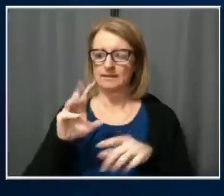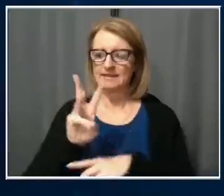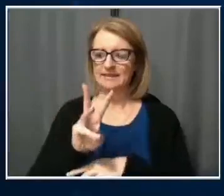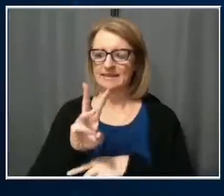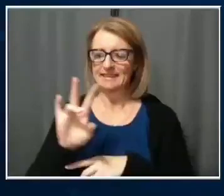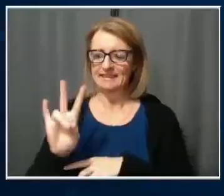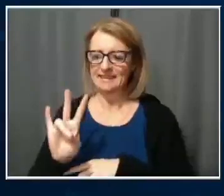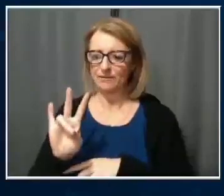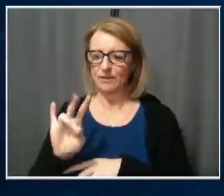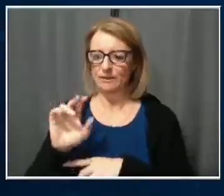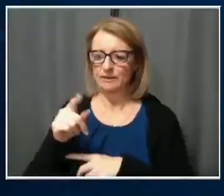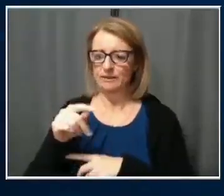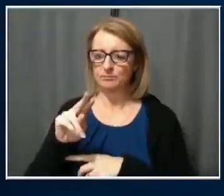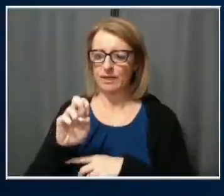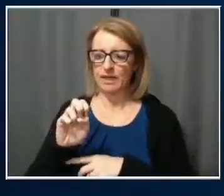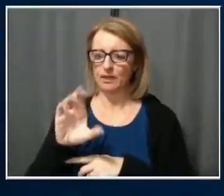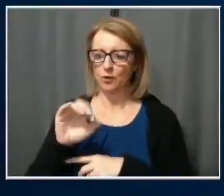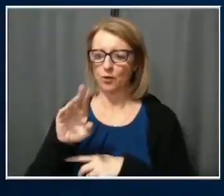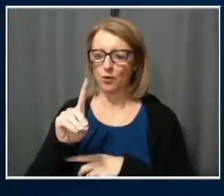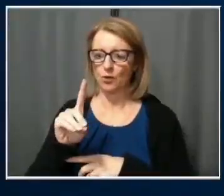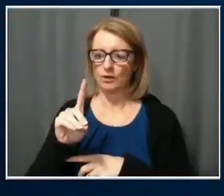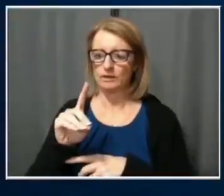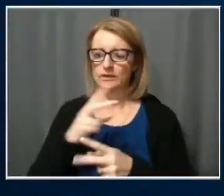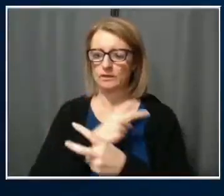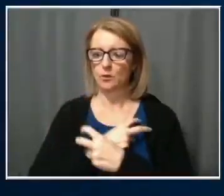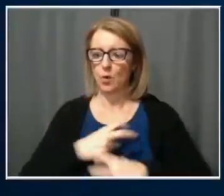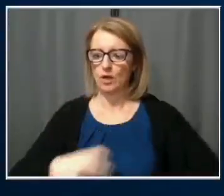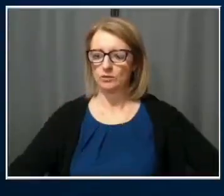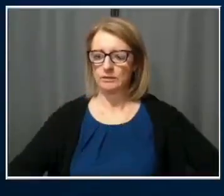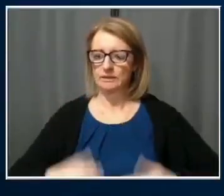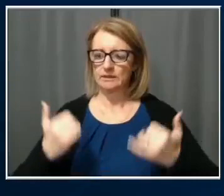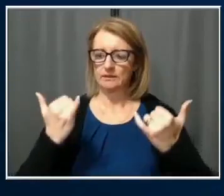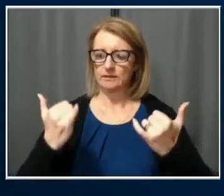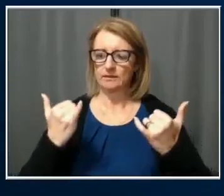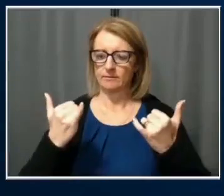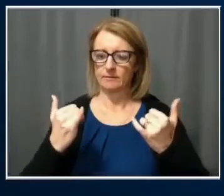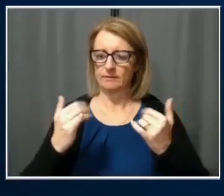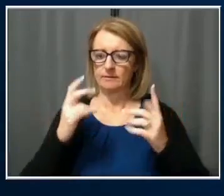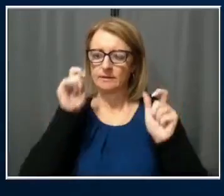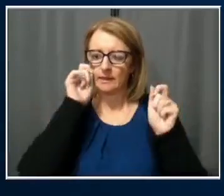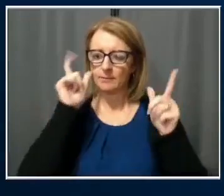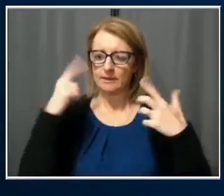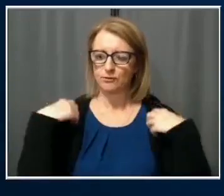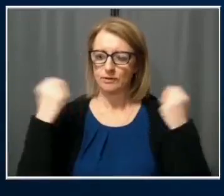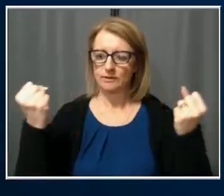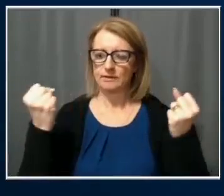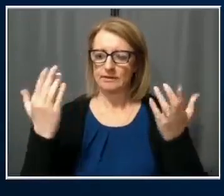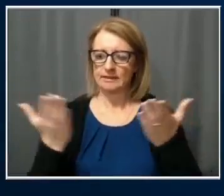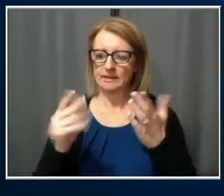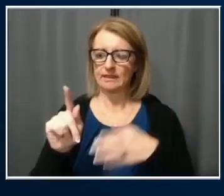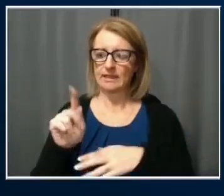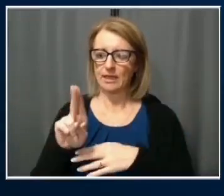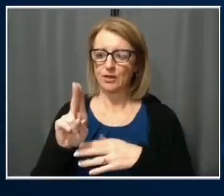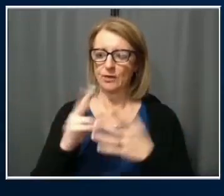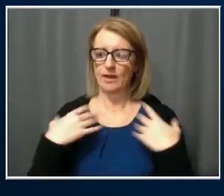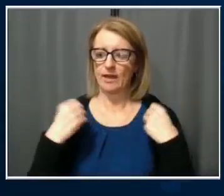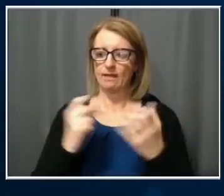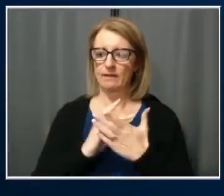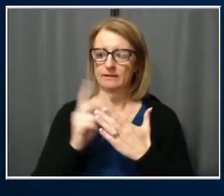injury. So he's technically a quadriplegic, but he had an amazing recovery. He actually was here at the KU Health System for his